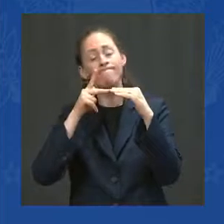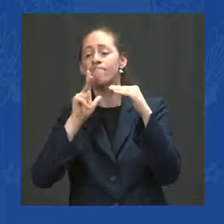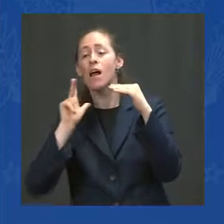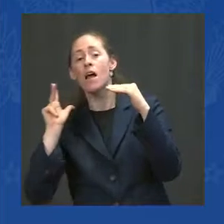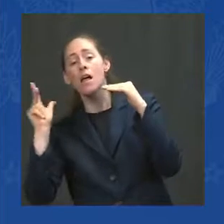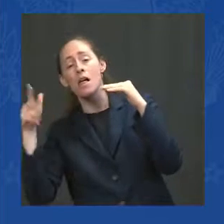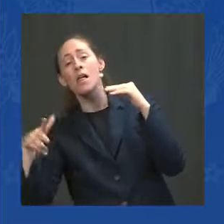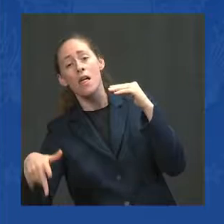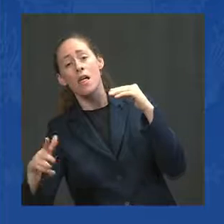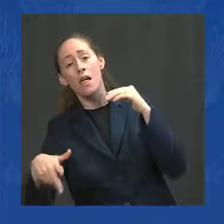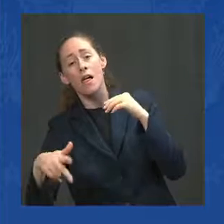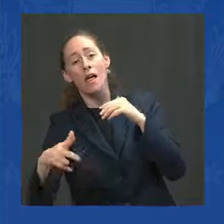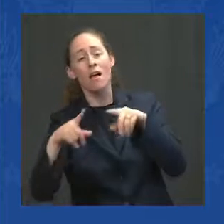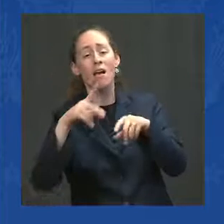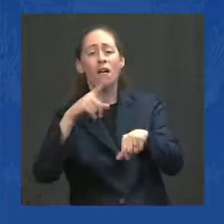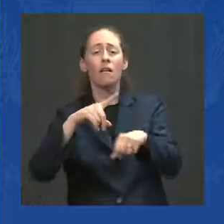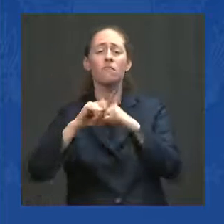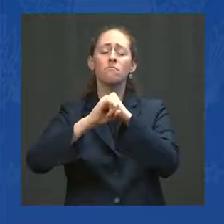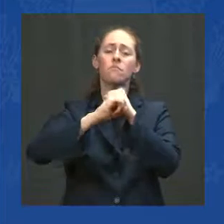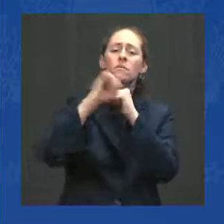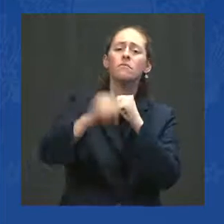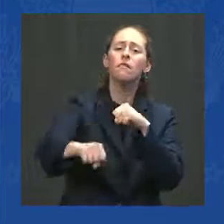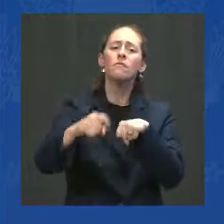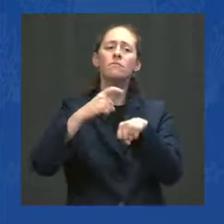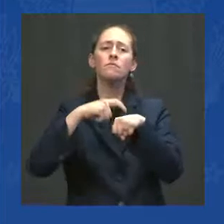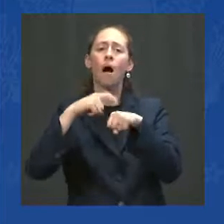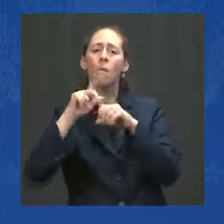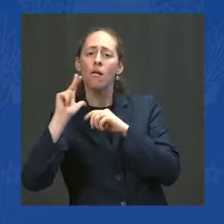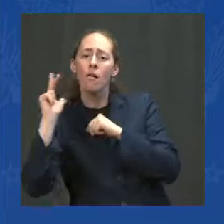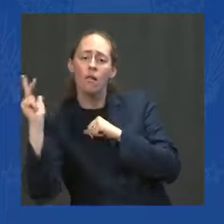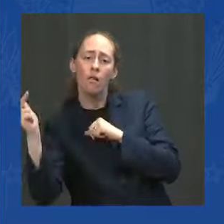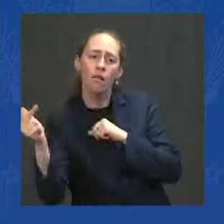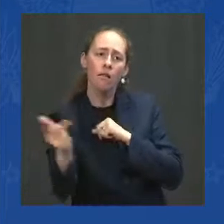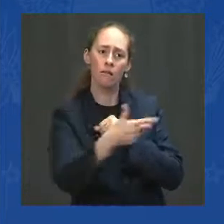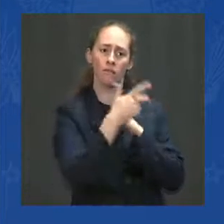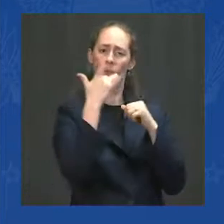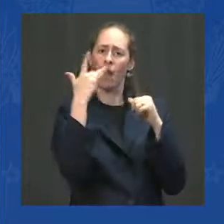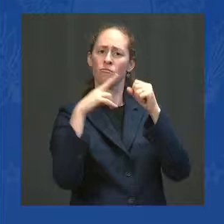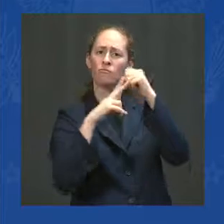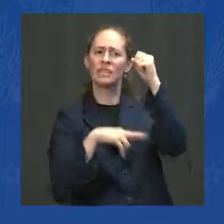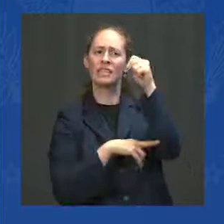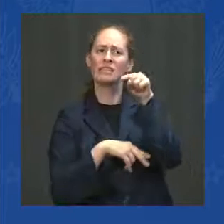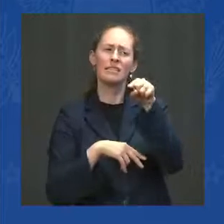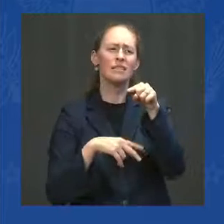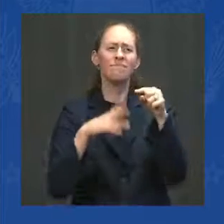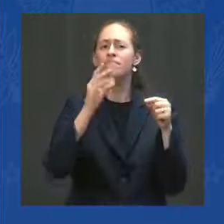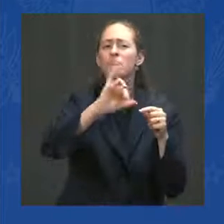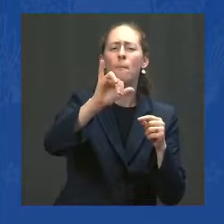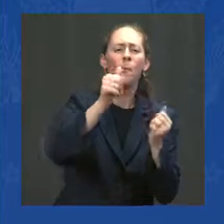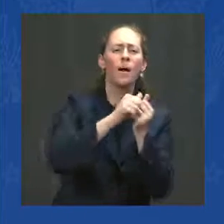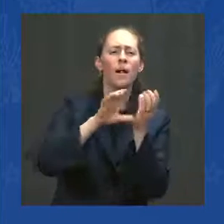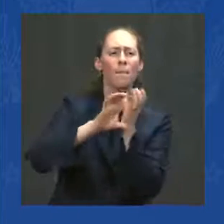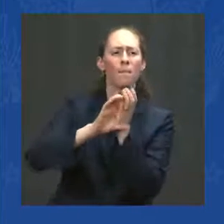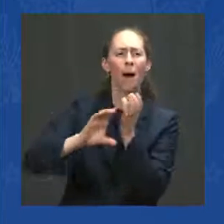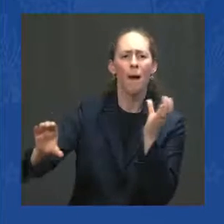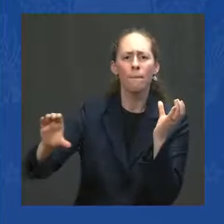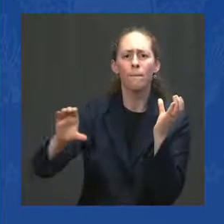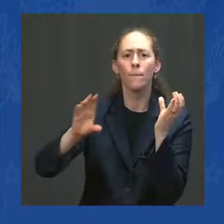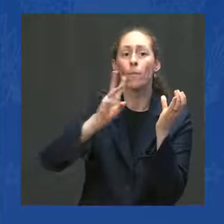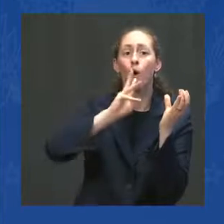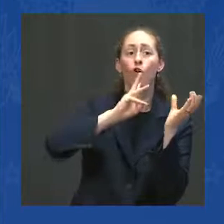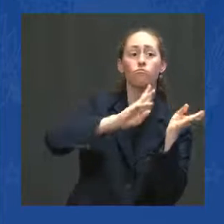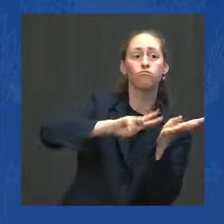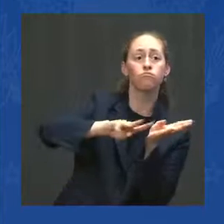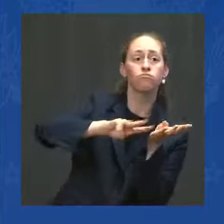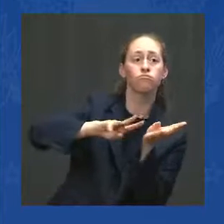fire. Millions of lead pipes carrying drinking water to our homes and schools and daycare centers. They're finally